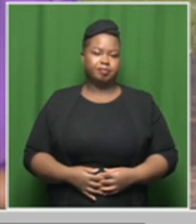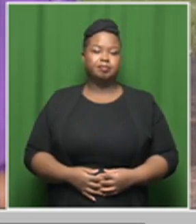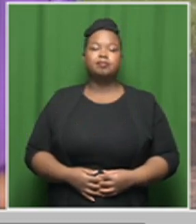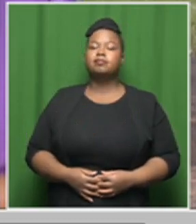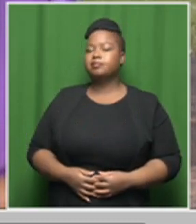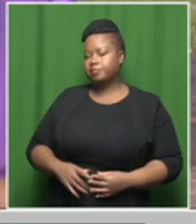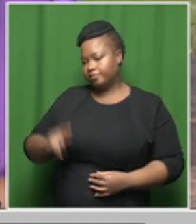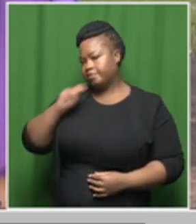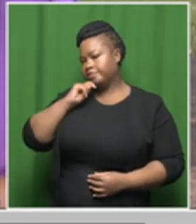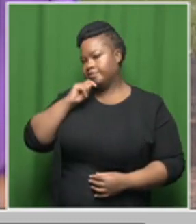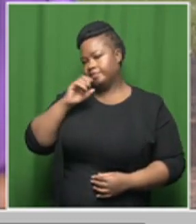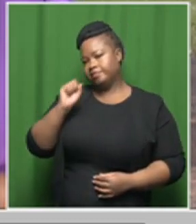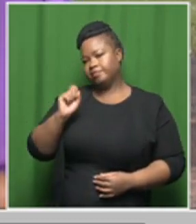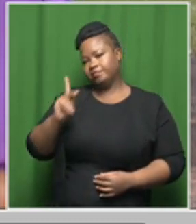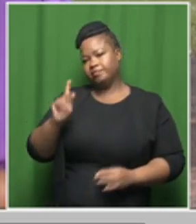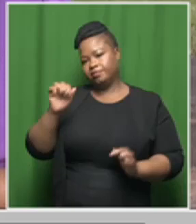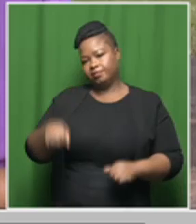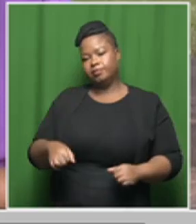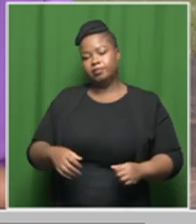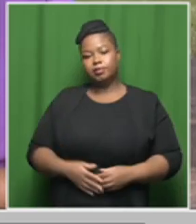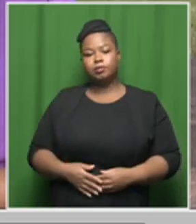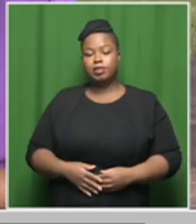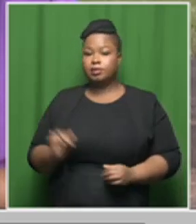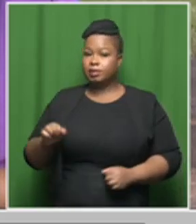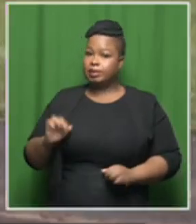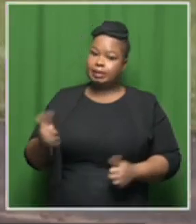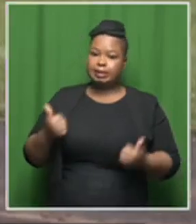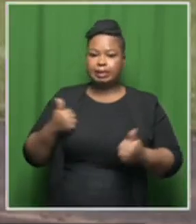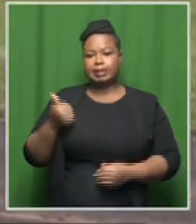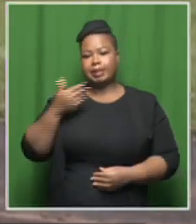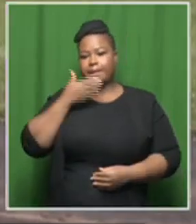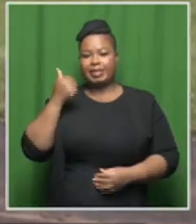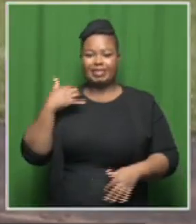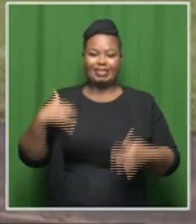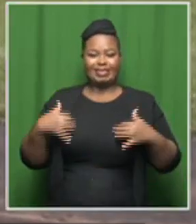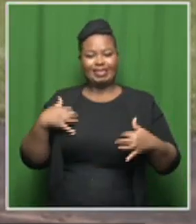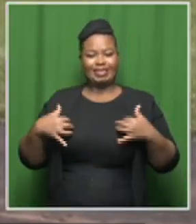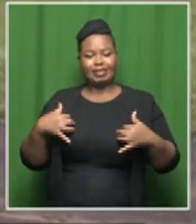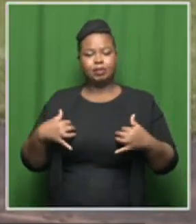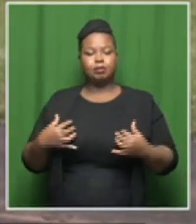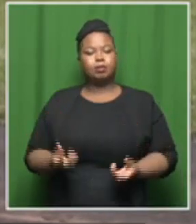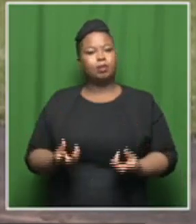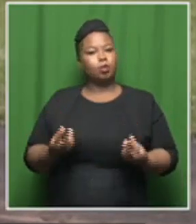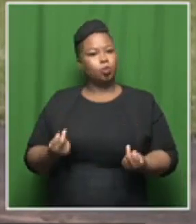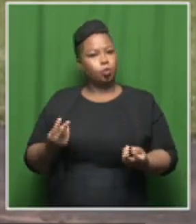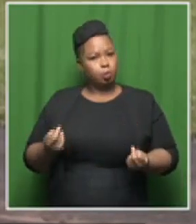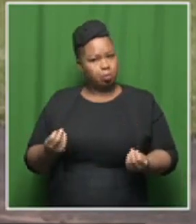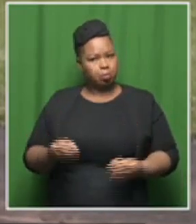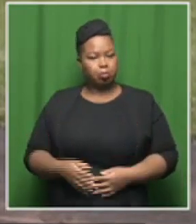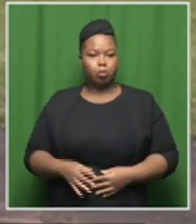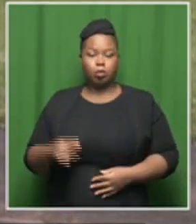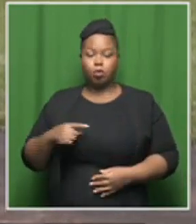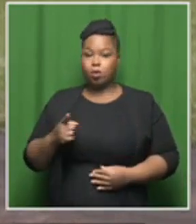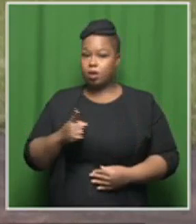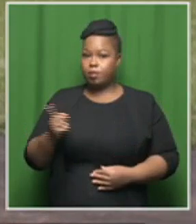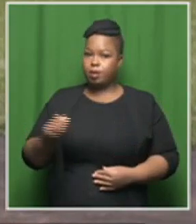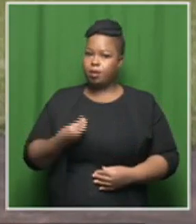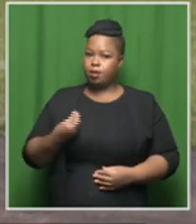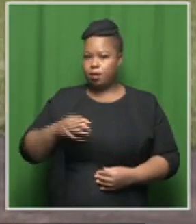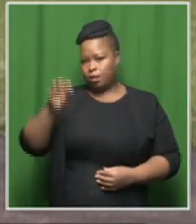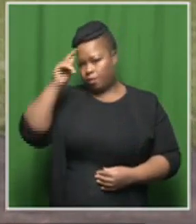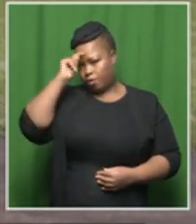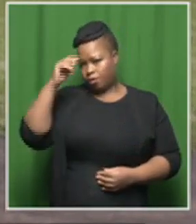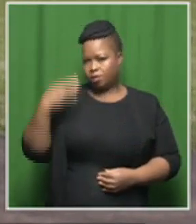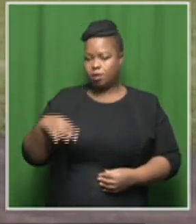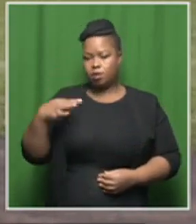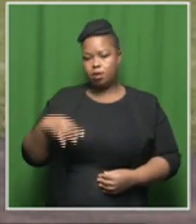Good morning, Sakina, and definitely it's groundbreaking, it's exciting, it's something new where young boys and girls,